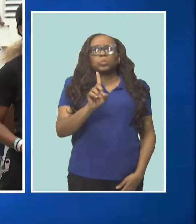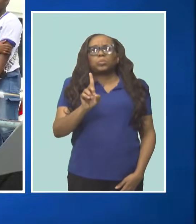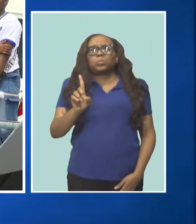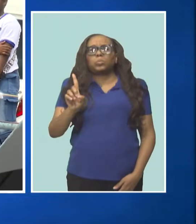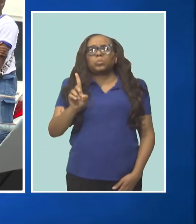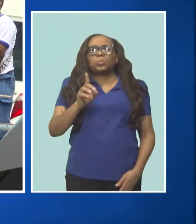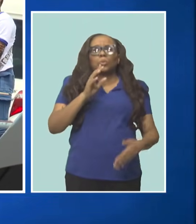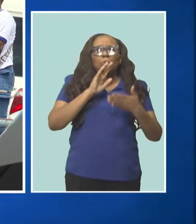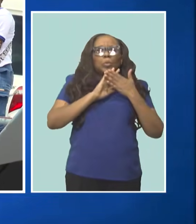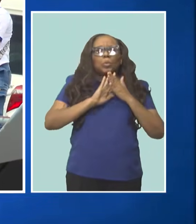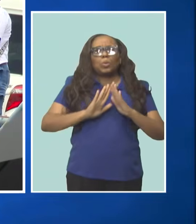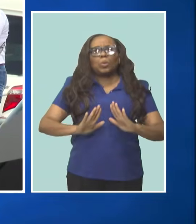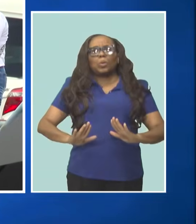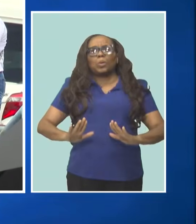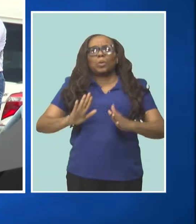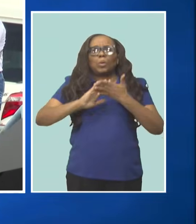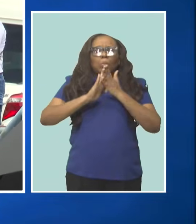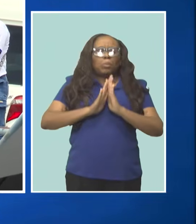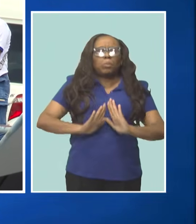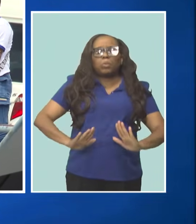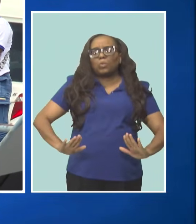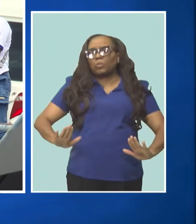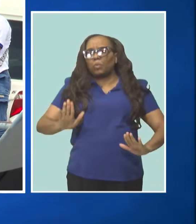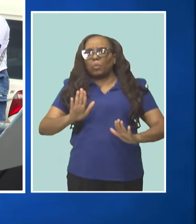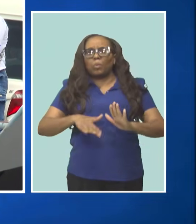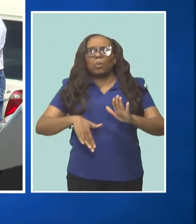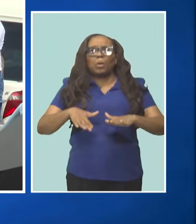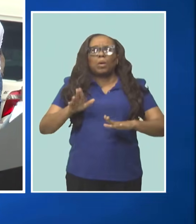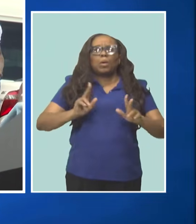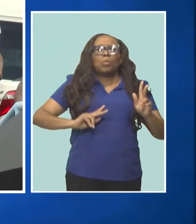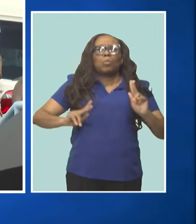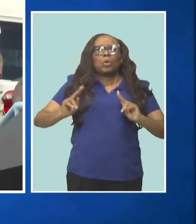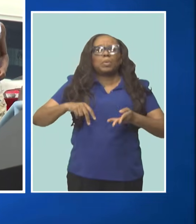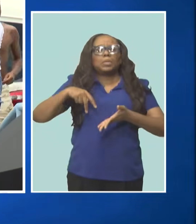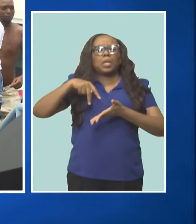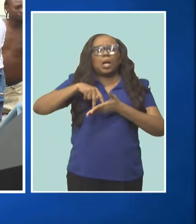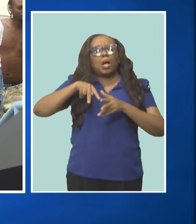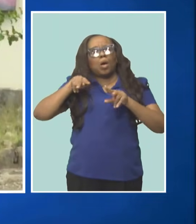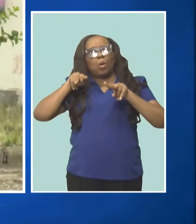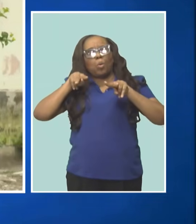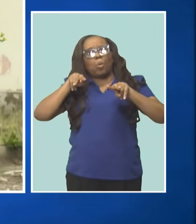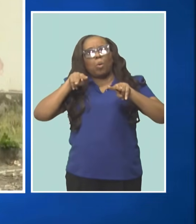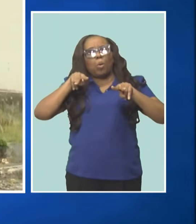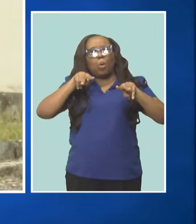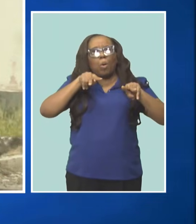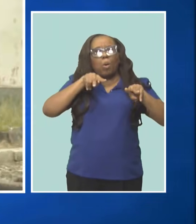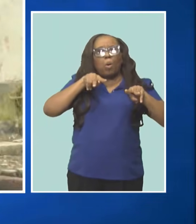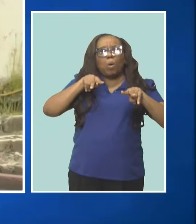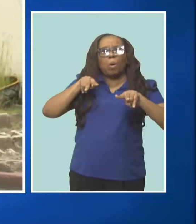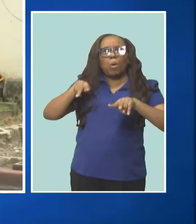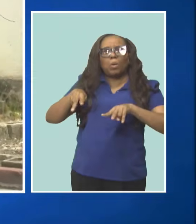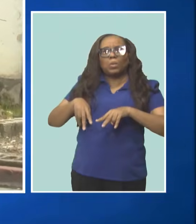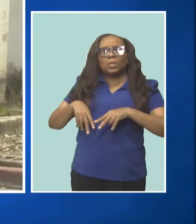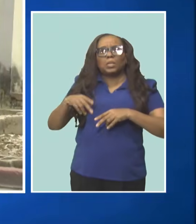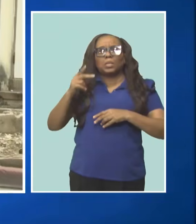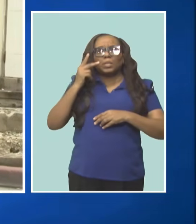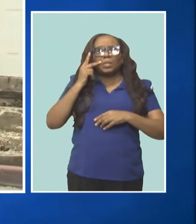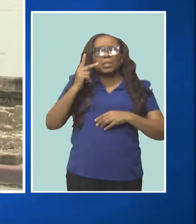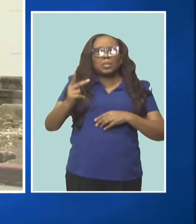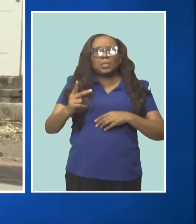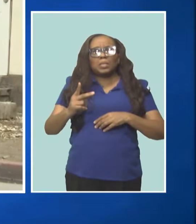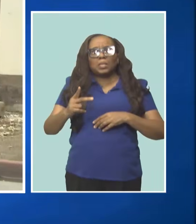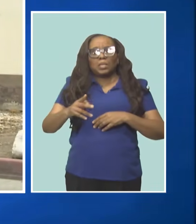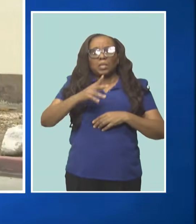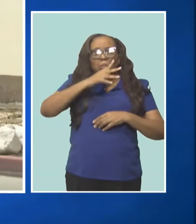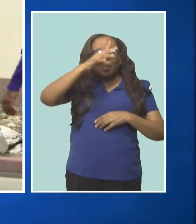community. Residents took up vantage points at windows and doors to watch the procession, which included Jonathan's grief-stricken